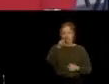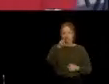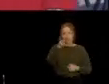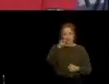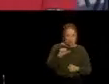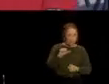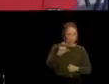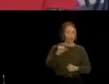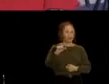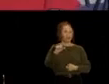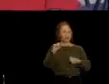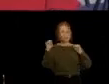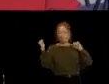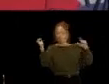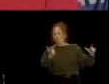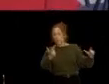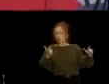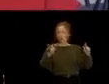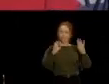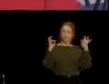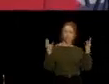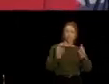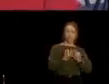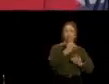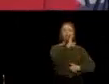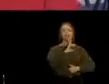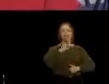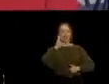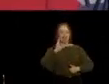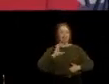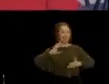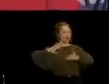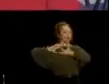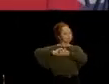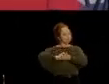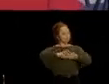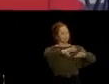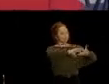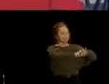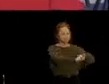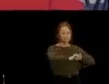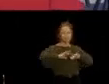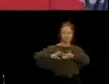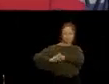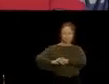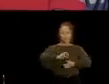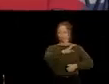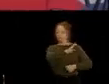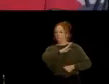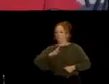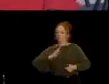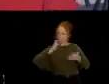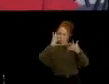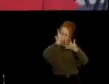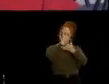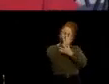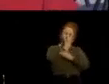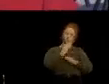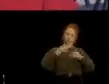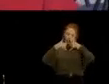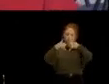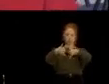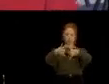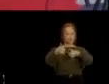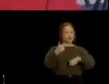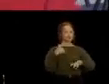Cafe fellow colleagues and board members for this beautiful, beautiful tribute. I wasn't